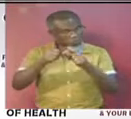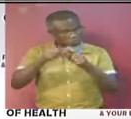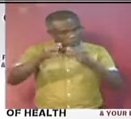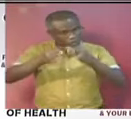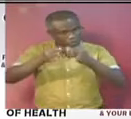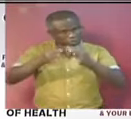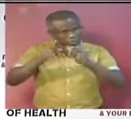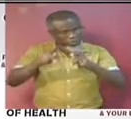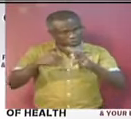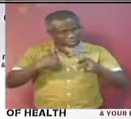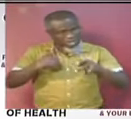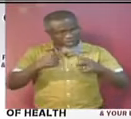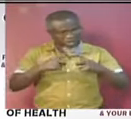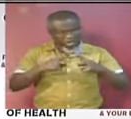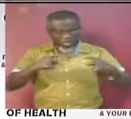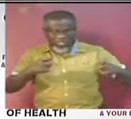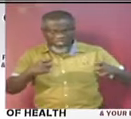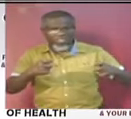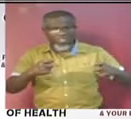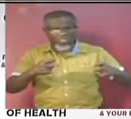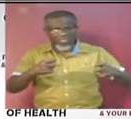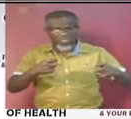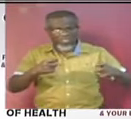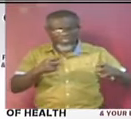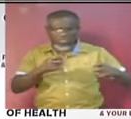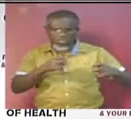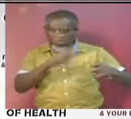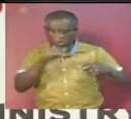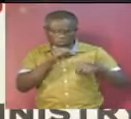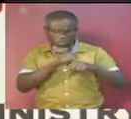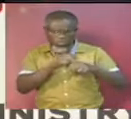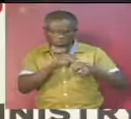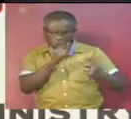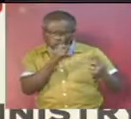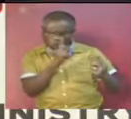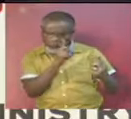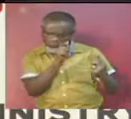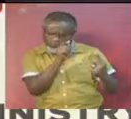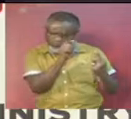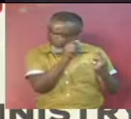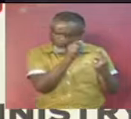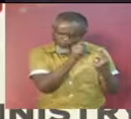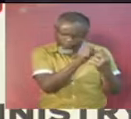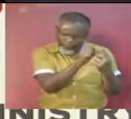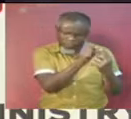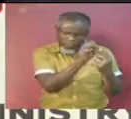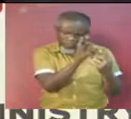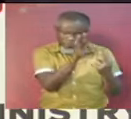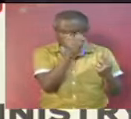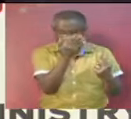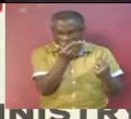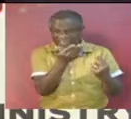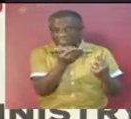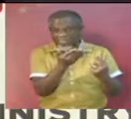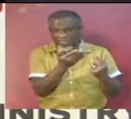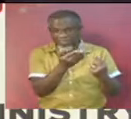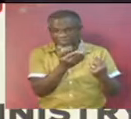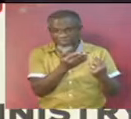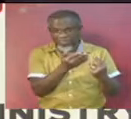allergies, it is usually to one specific item per se. So you said here food and drugs, that covers a wide